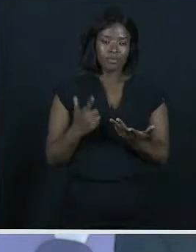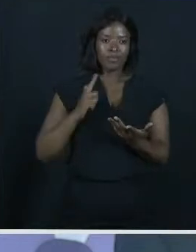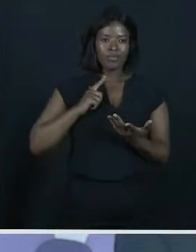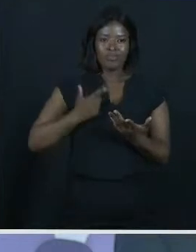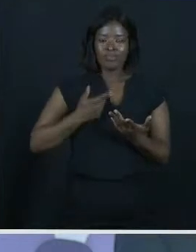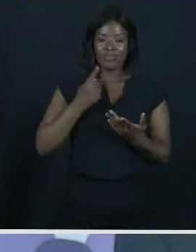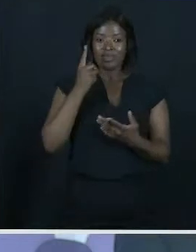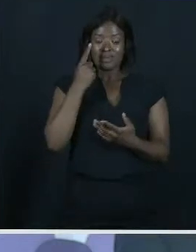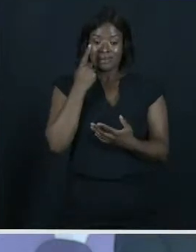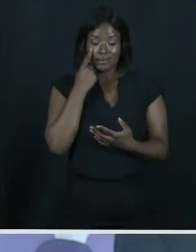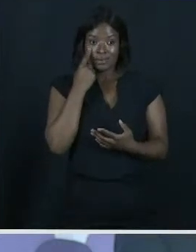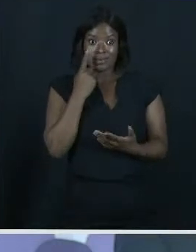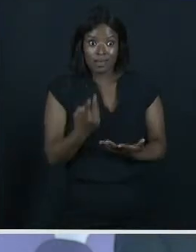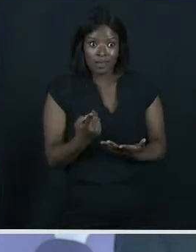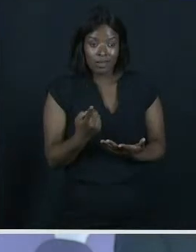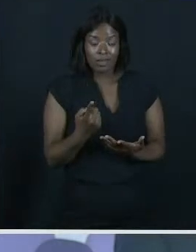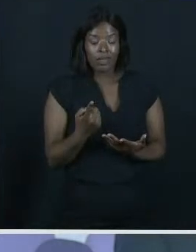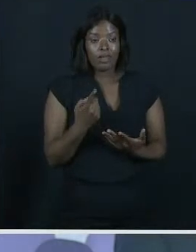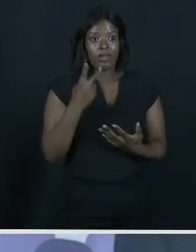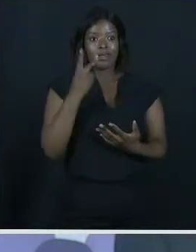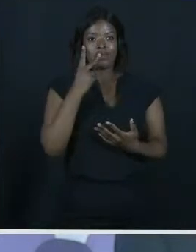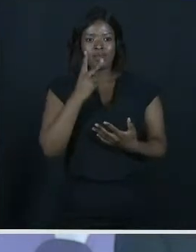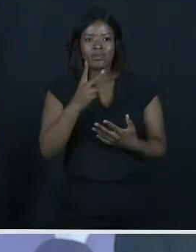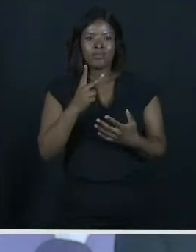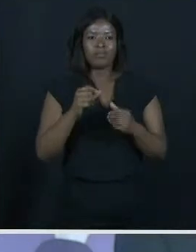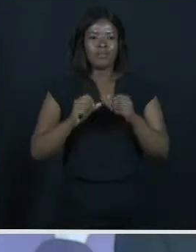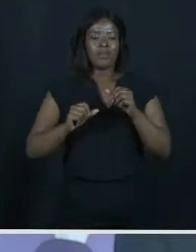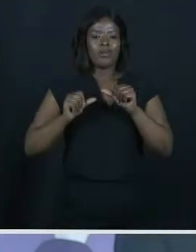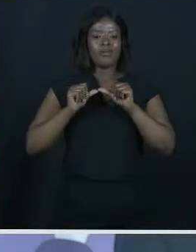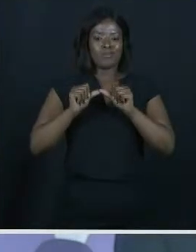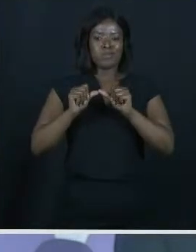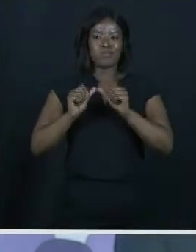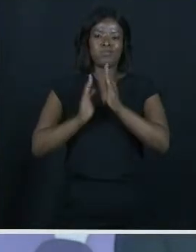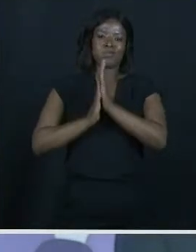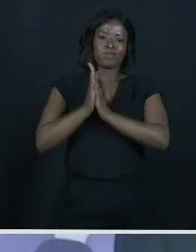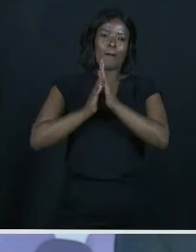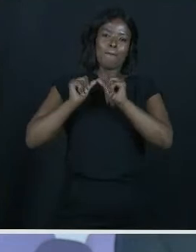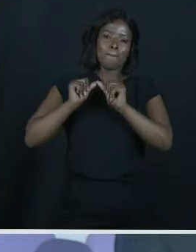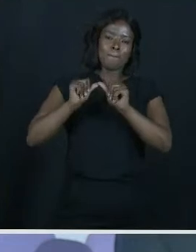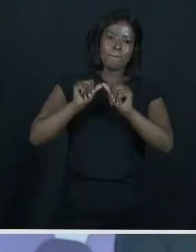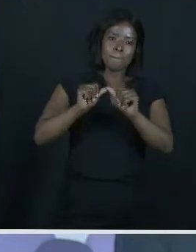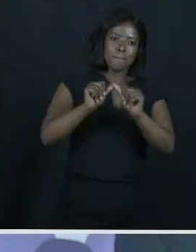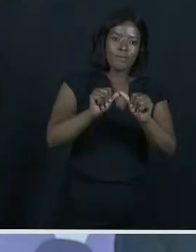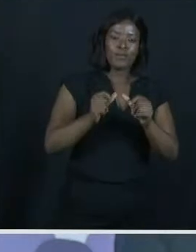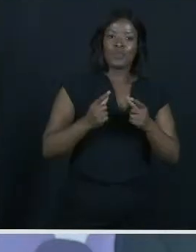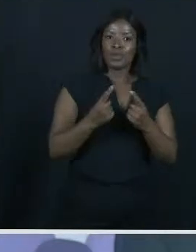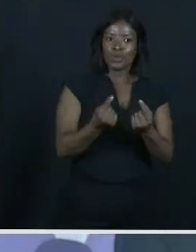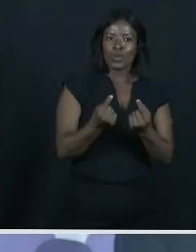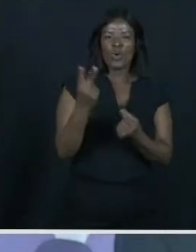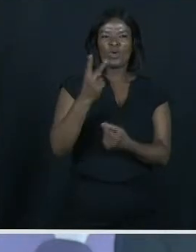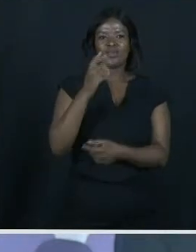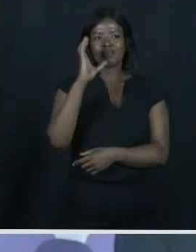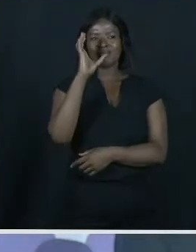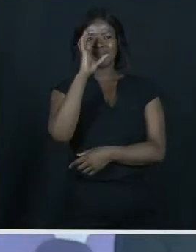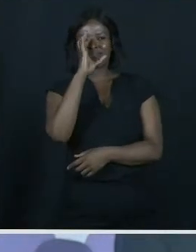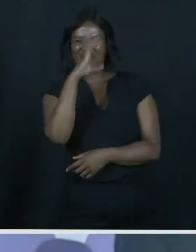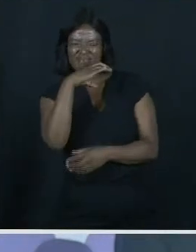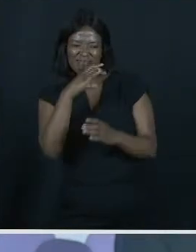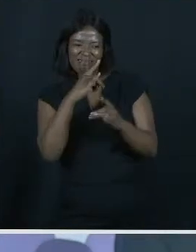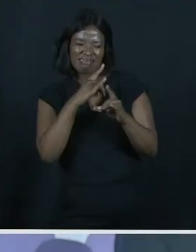has witnessed firsthand what consistency means and what awkward conversation looks like.